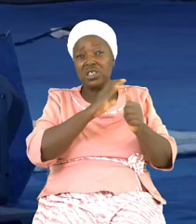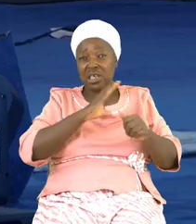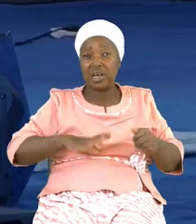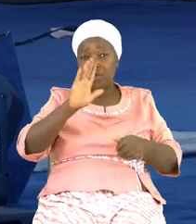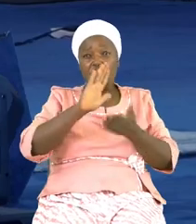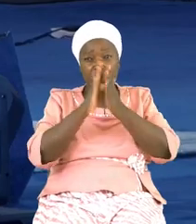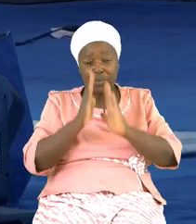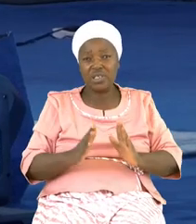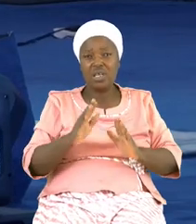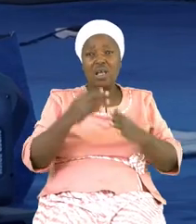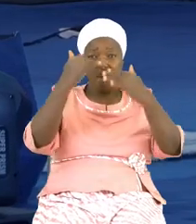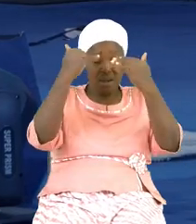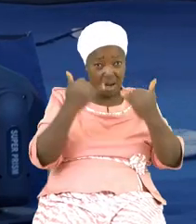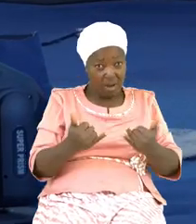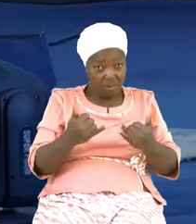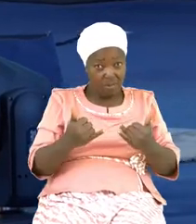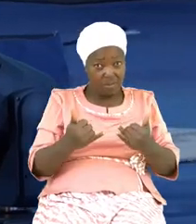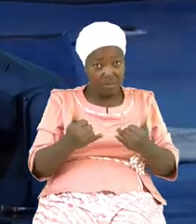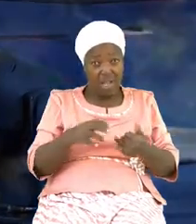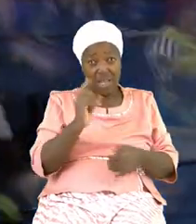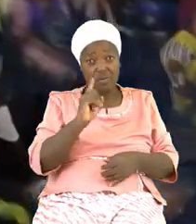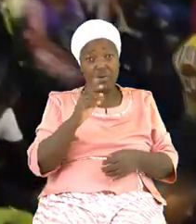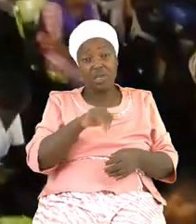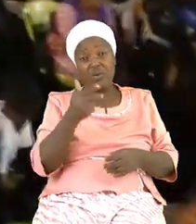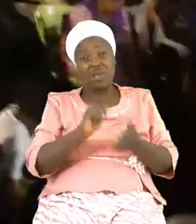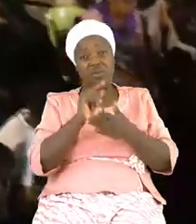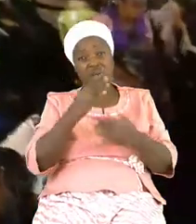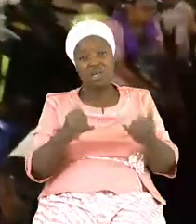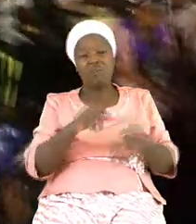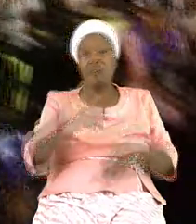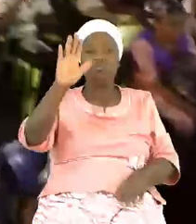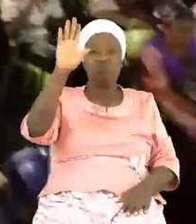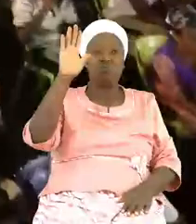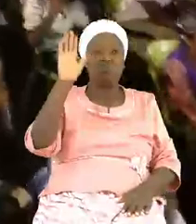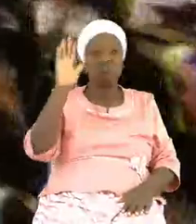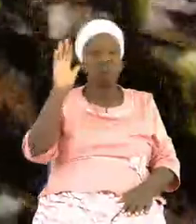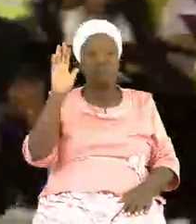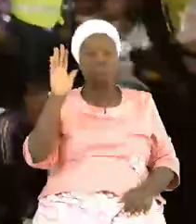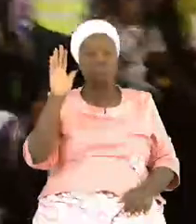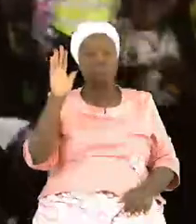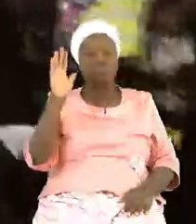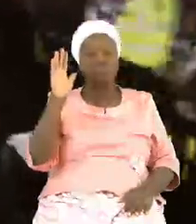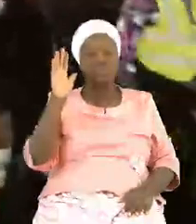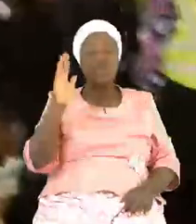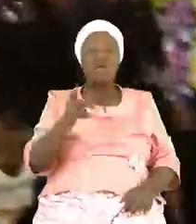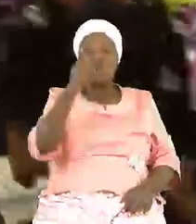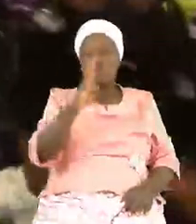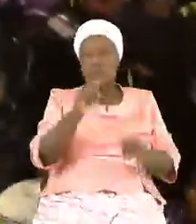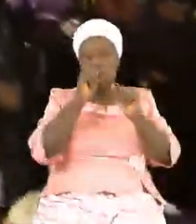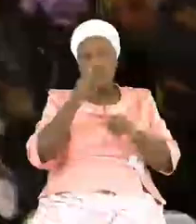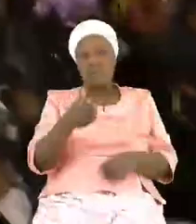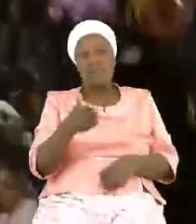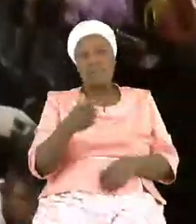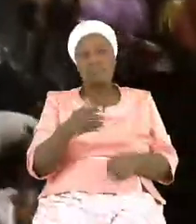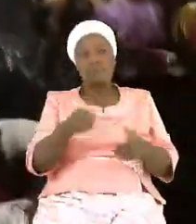now, wherever you are, you raise up your hand. God bless you there. God bless you there, and